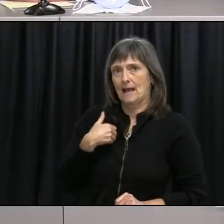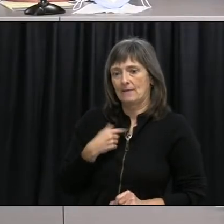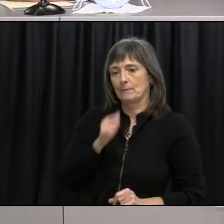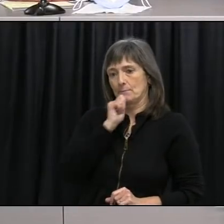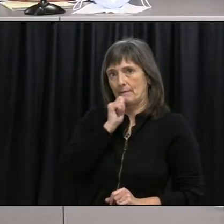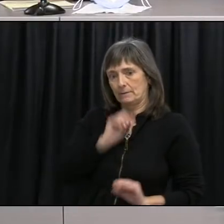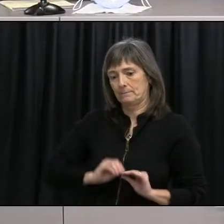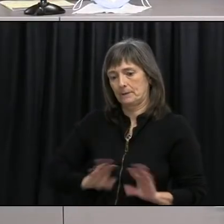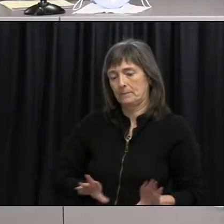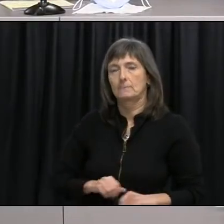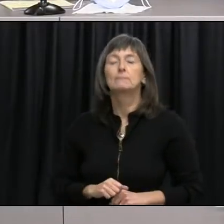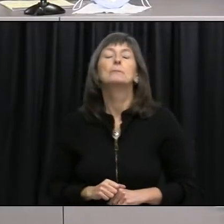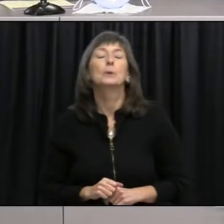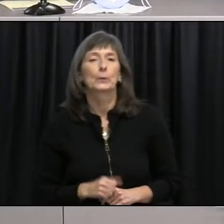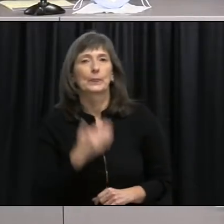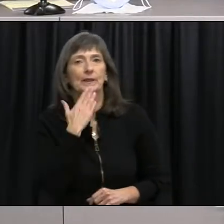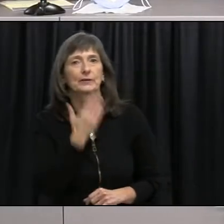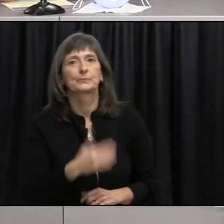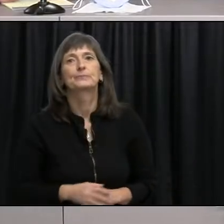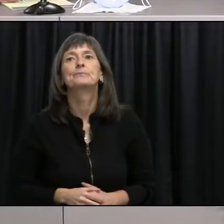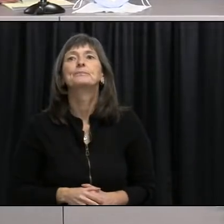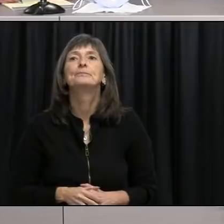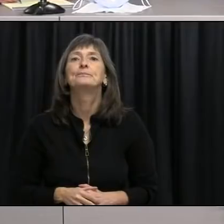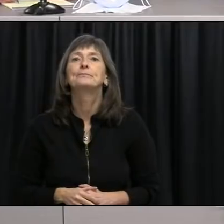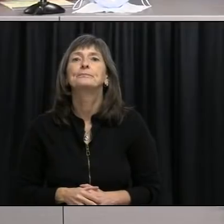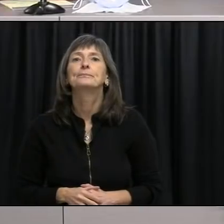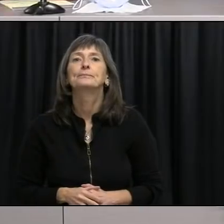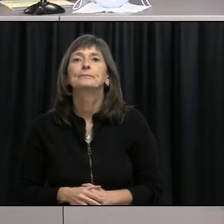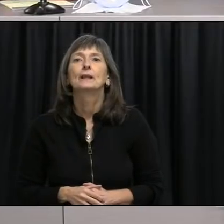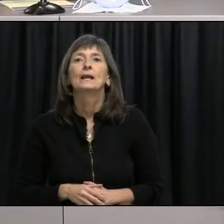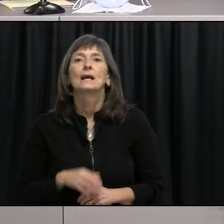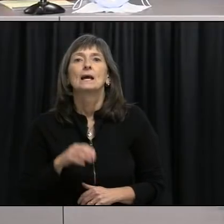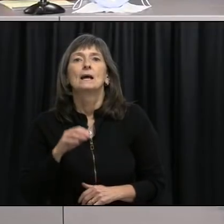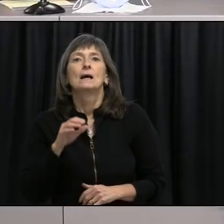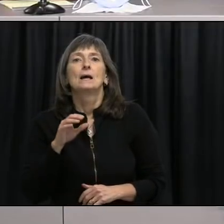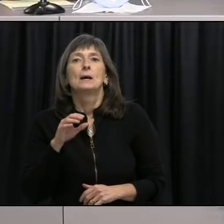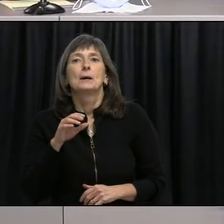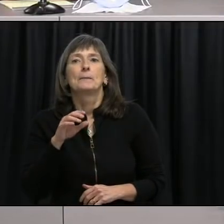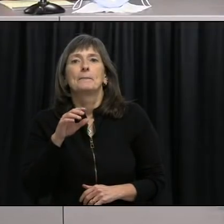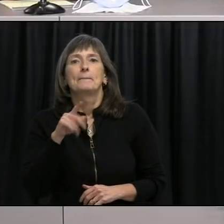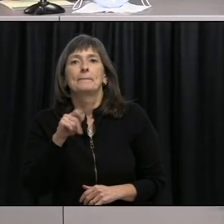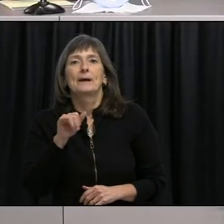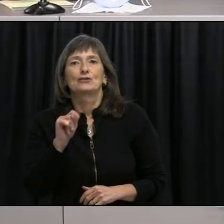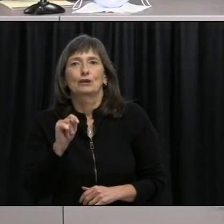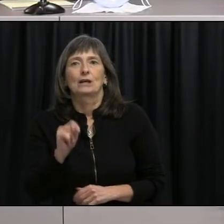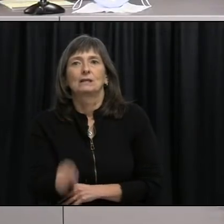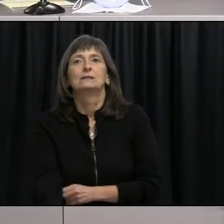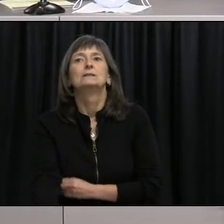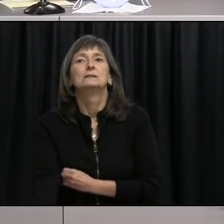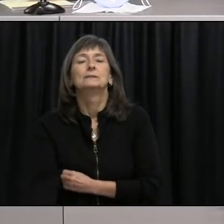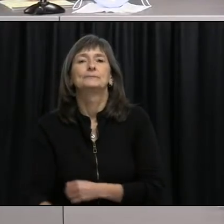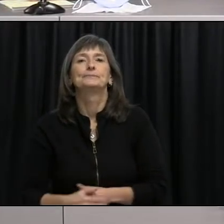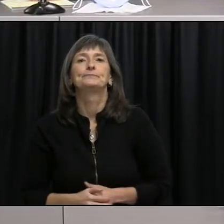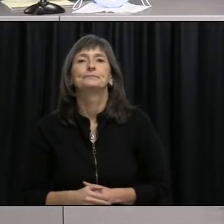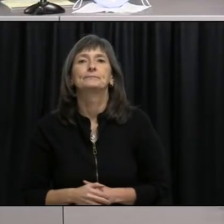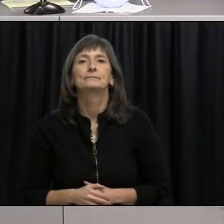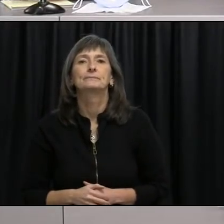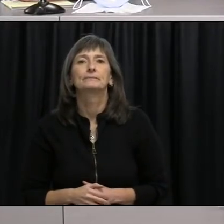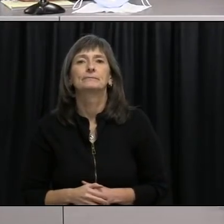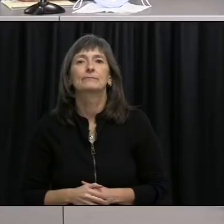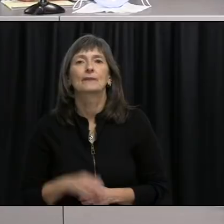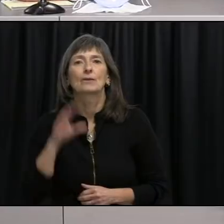Patrick Butler, do you have any final questions? Yeah, I have one last follow-up. I just want to make sure I understood clearly.